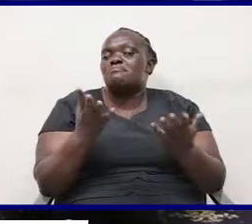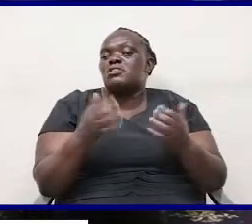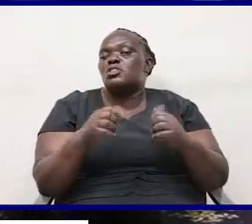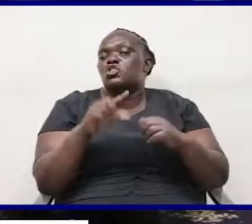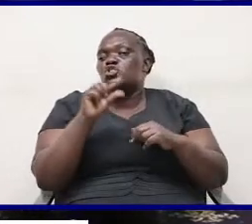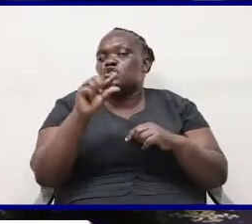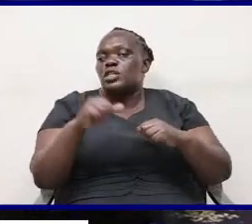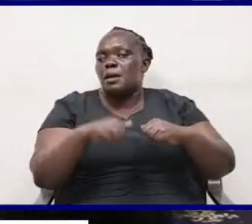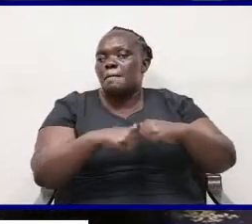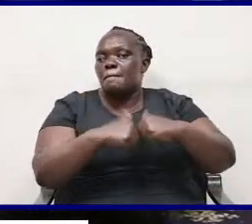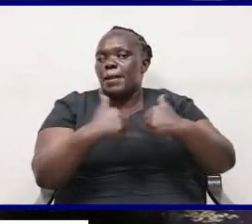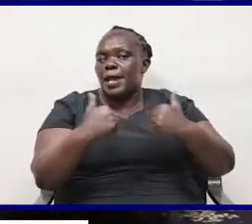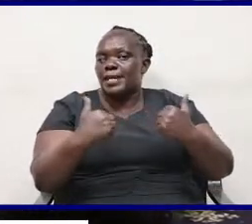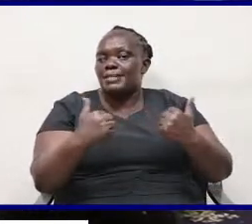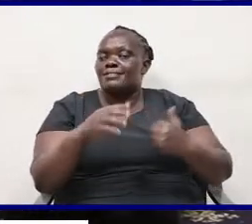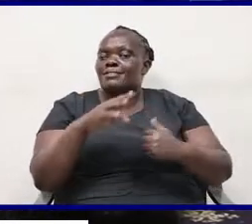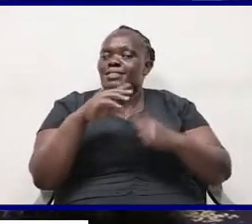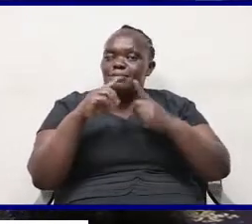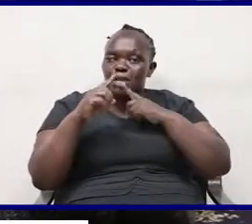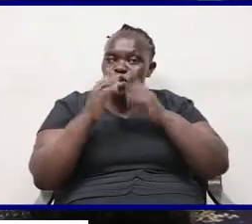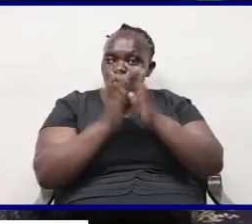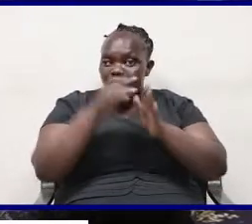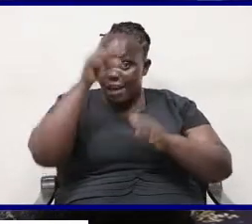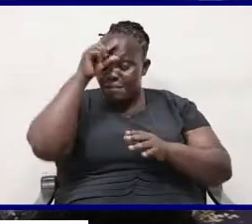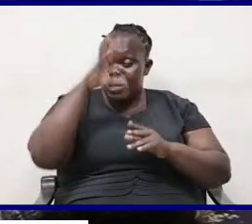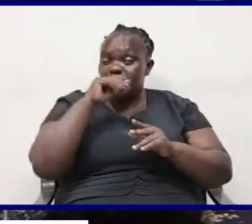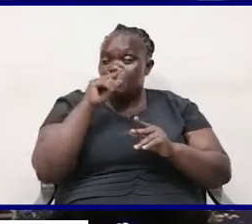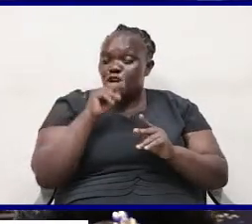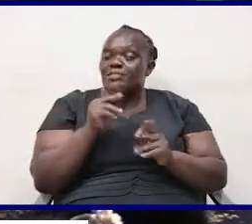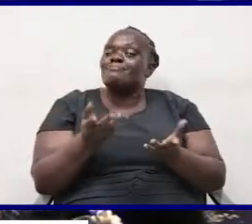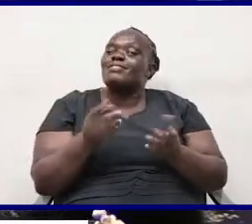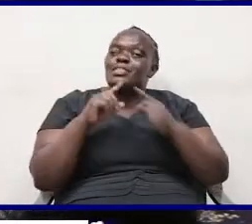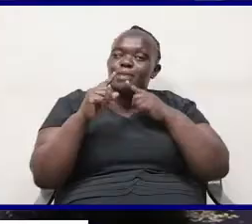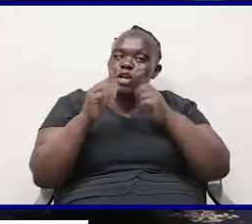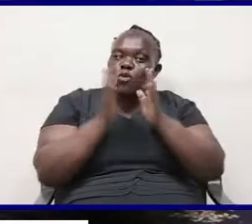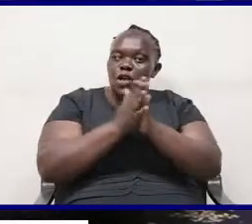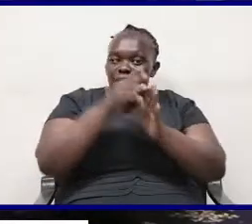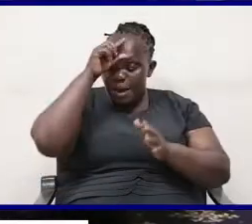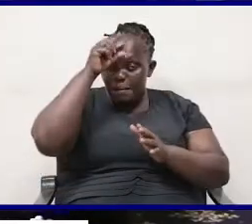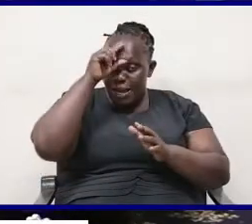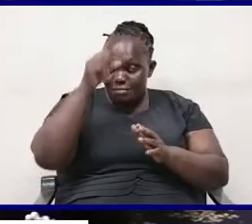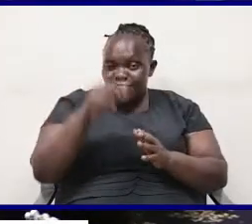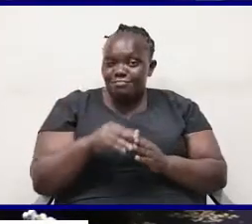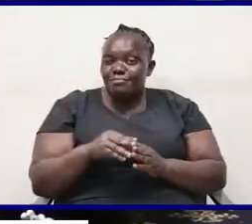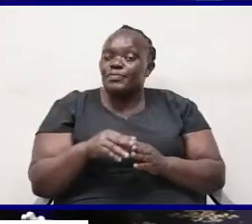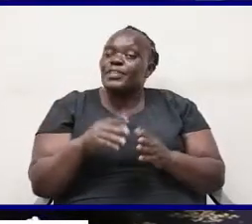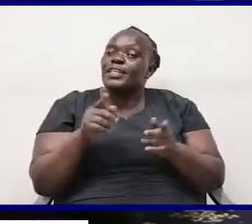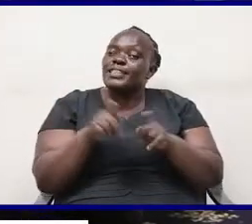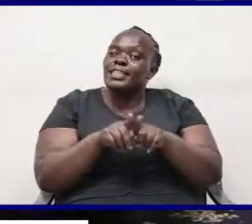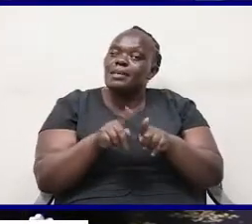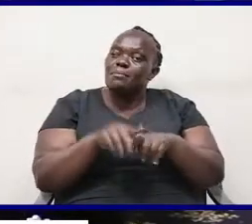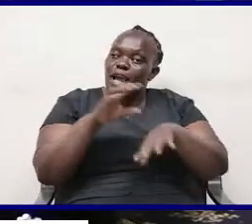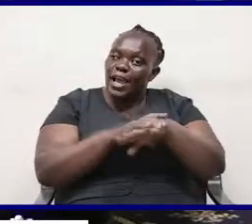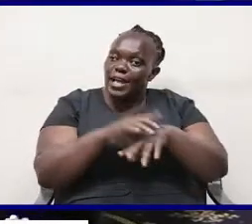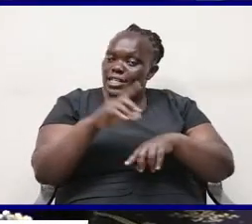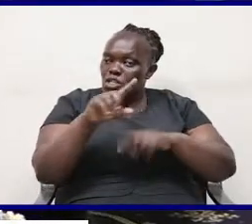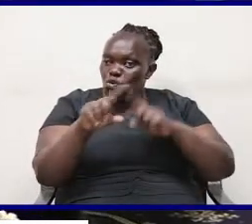take a short break. Na hii ni Sema na Spox. Sema na Spox. And then we'll also get questions from the